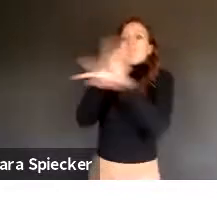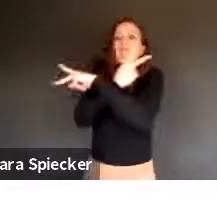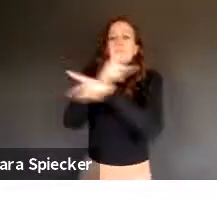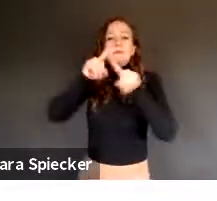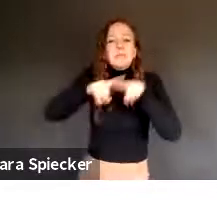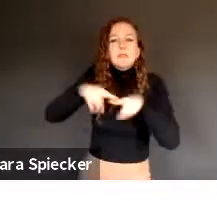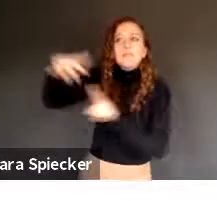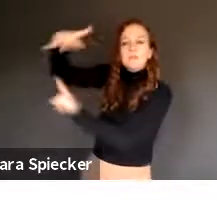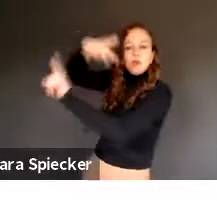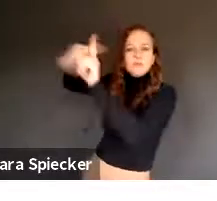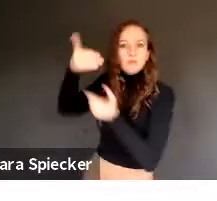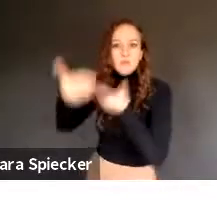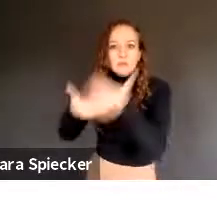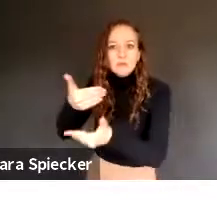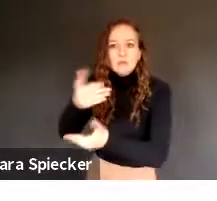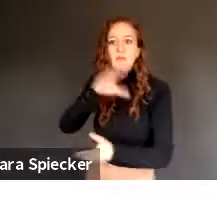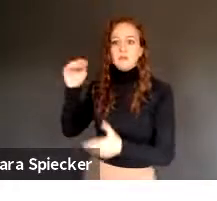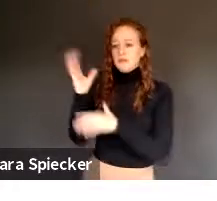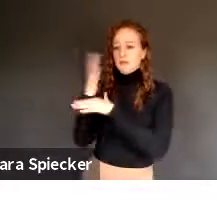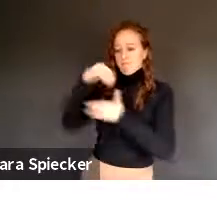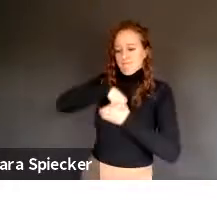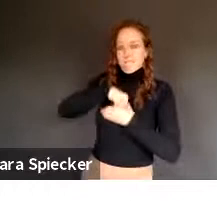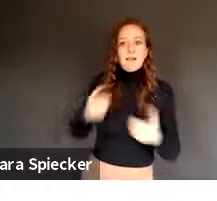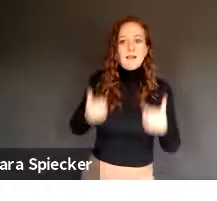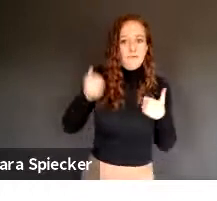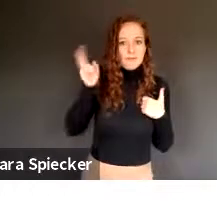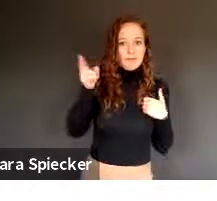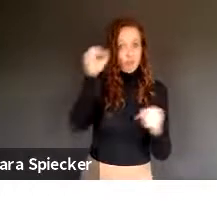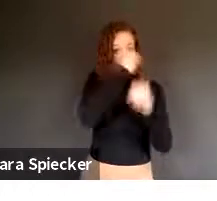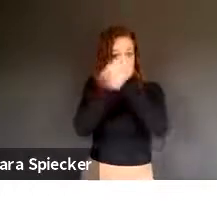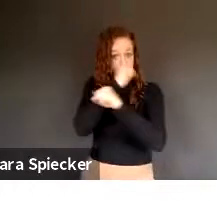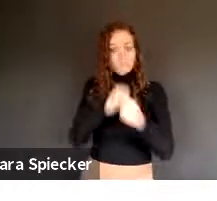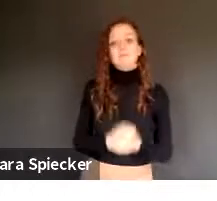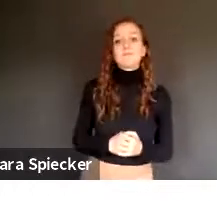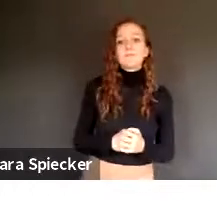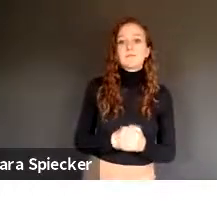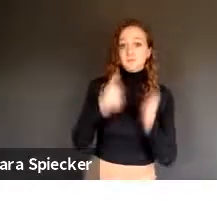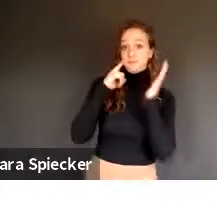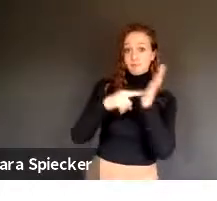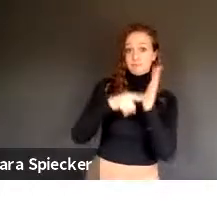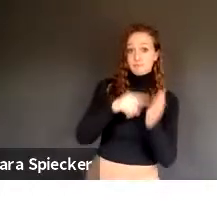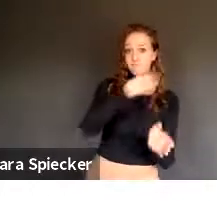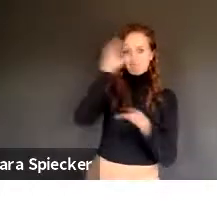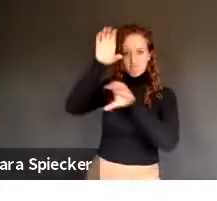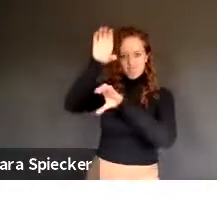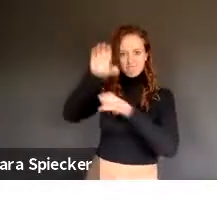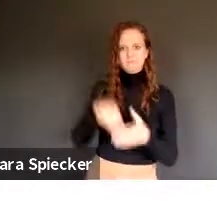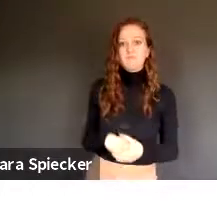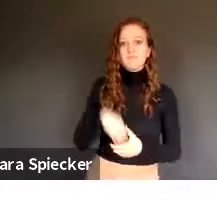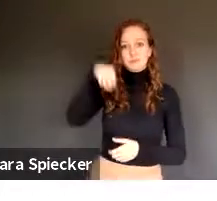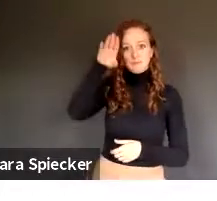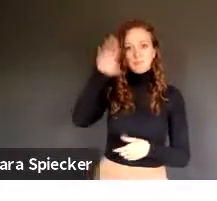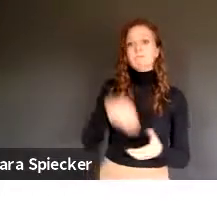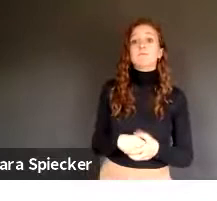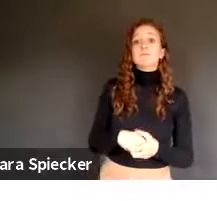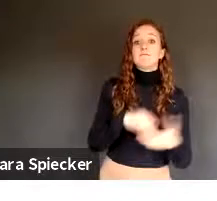However, those effects of El Nino could be mitigated or amplified depending on the environmental processes